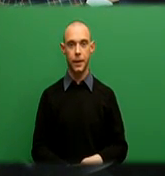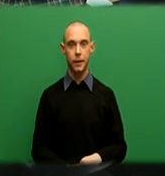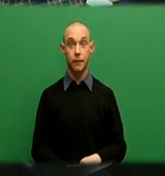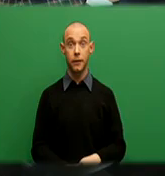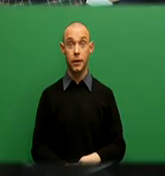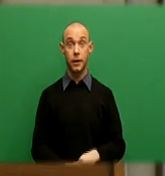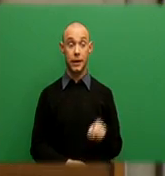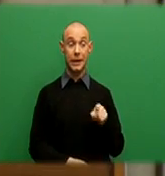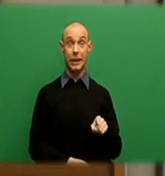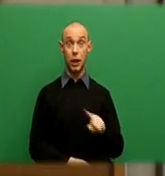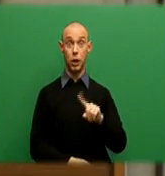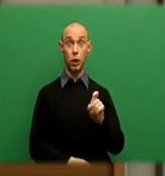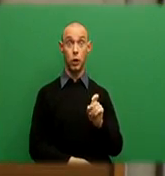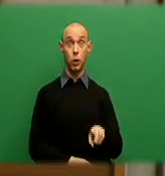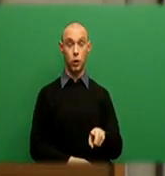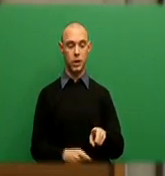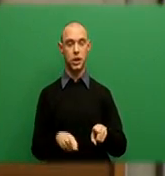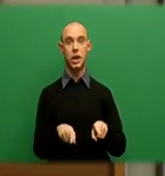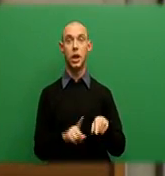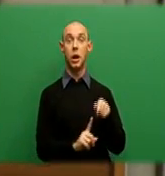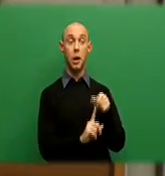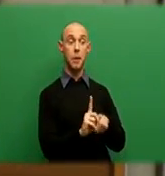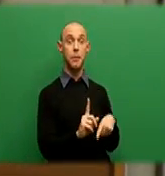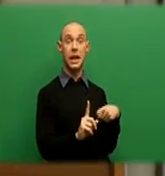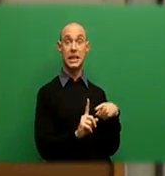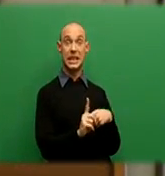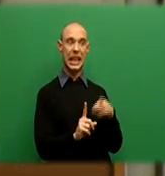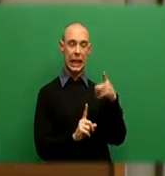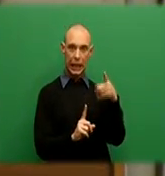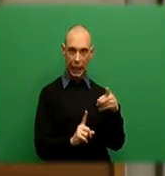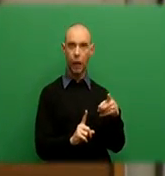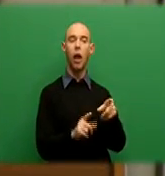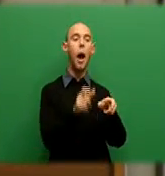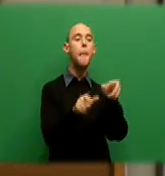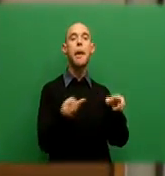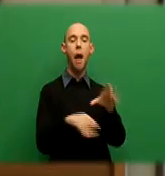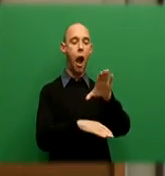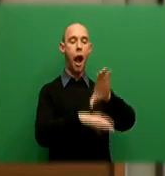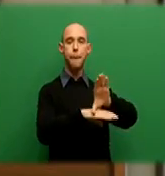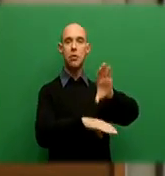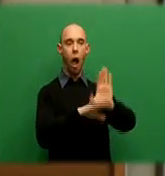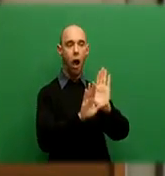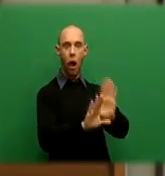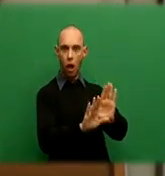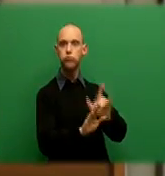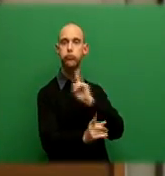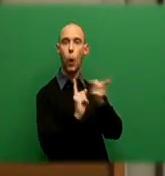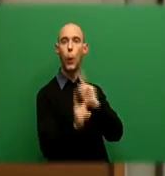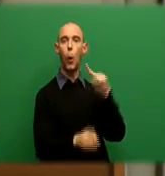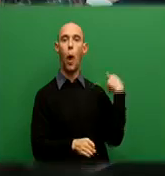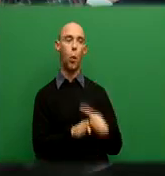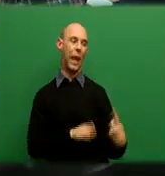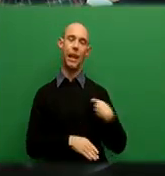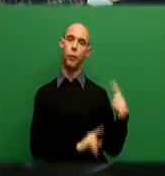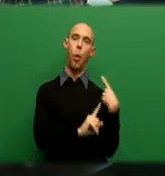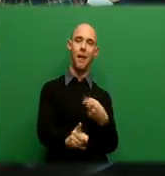That question I'm going to give to Mr. Minere because he has been speaking to owners of capital for a whole week. Hillary?